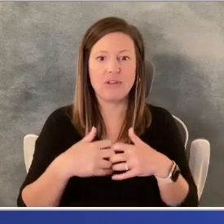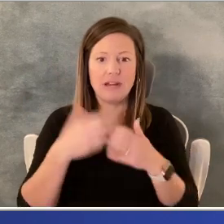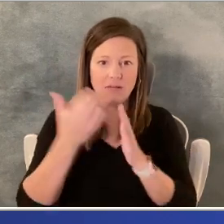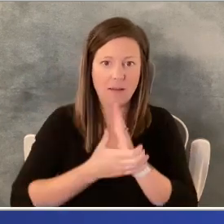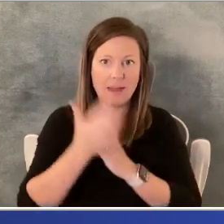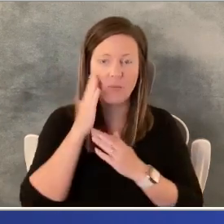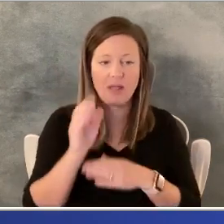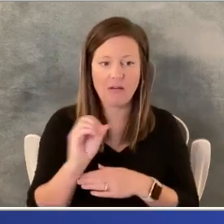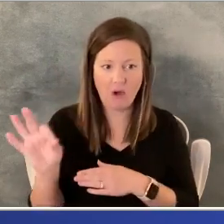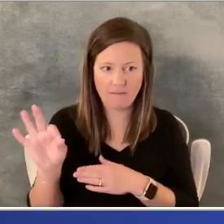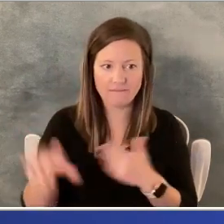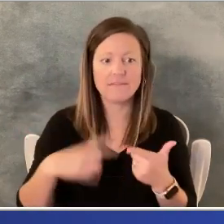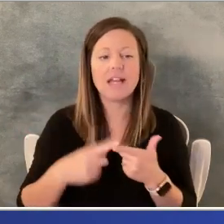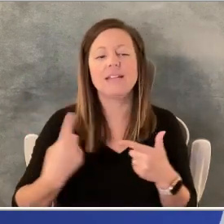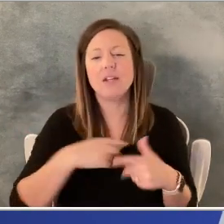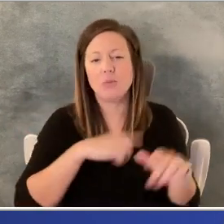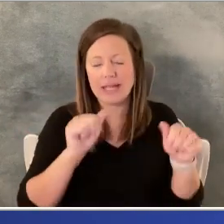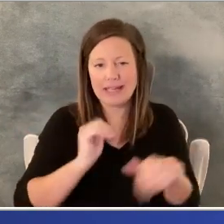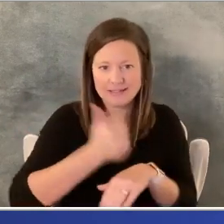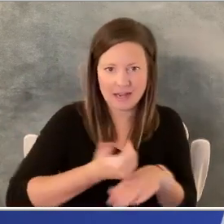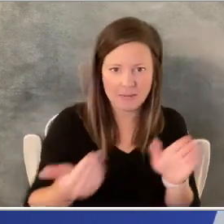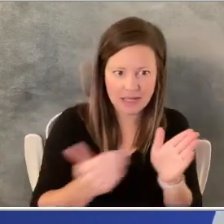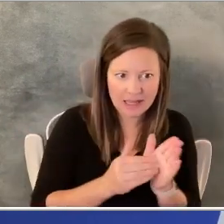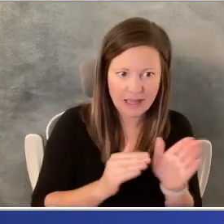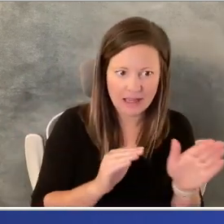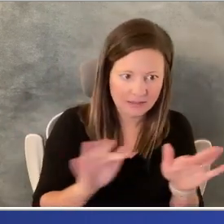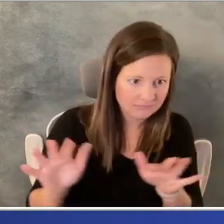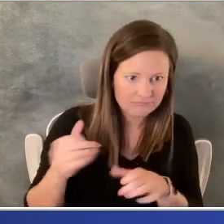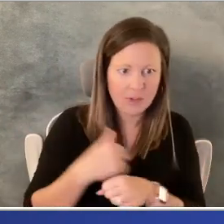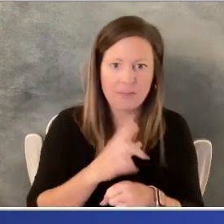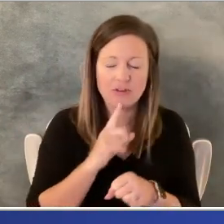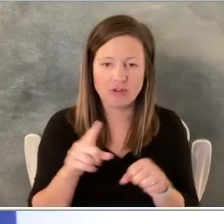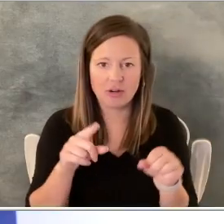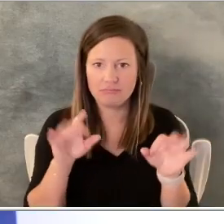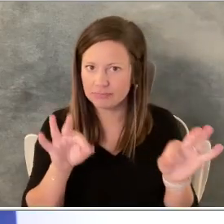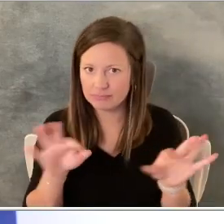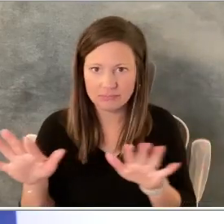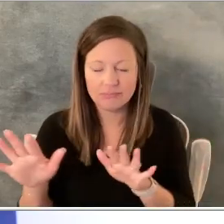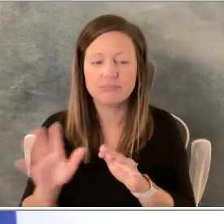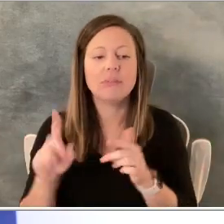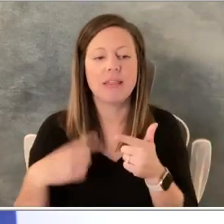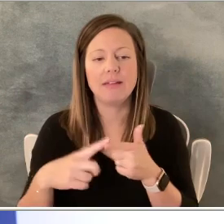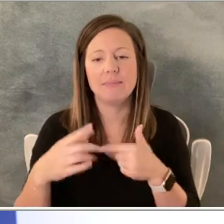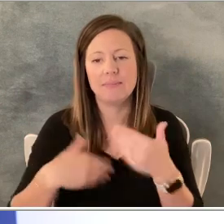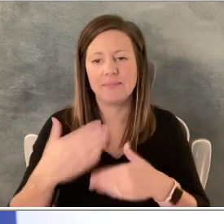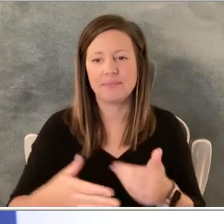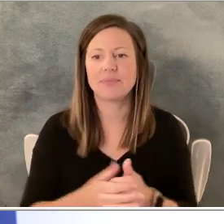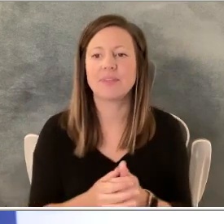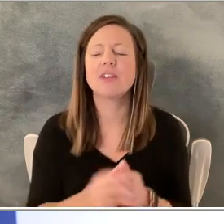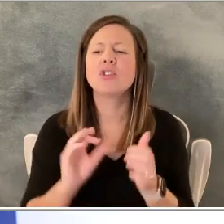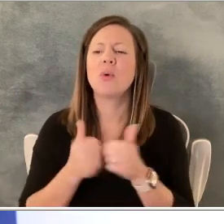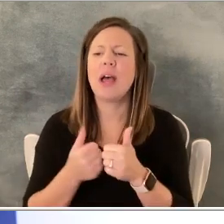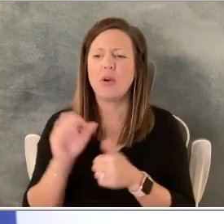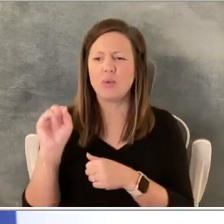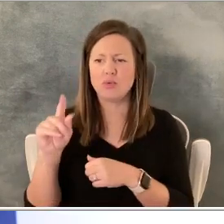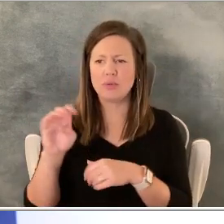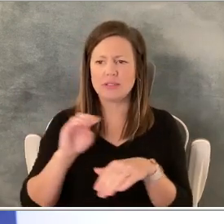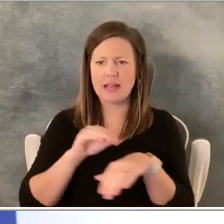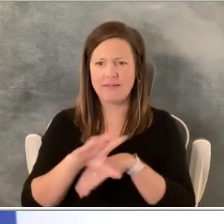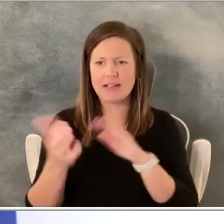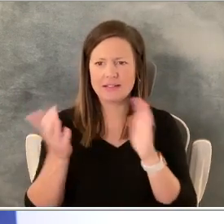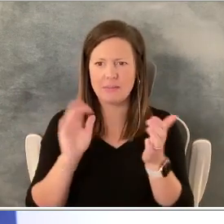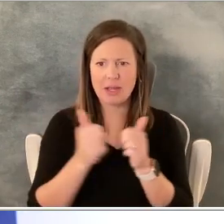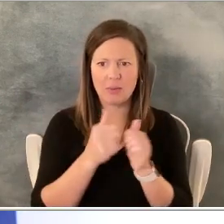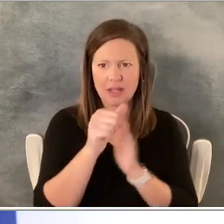can recalibrate the treatment, get them lined up again, and then keep going. So how do side effects compare with surgery or